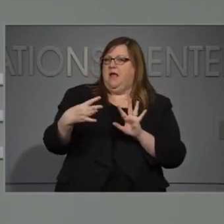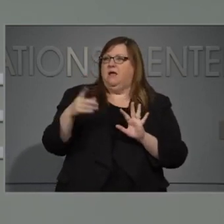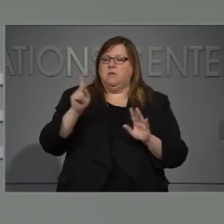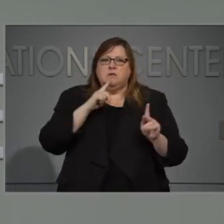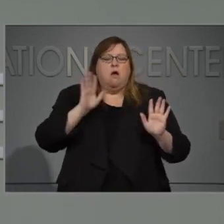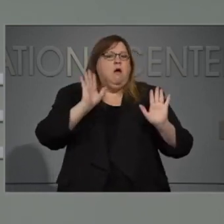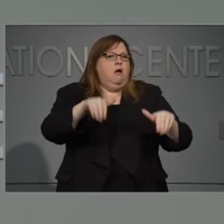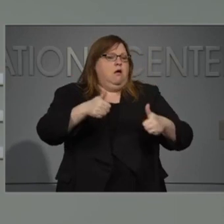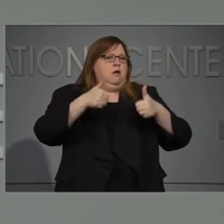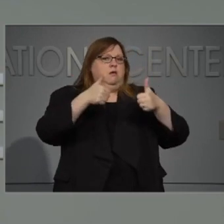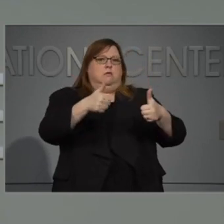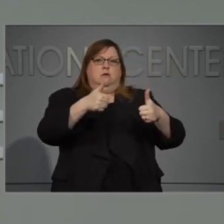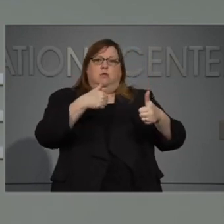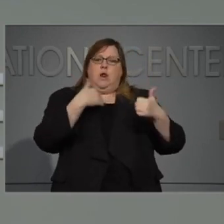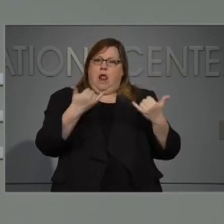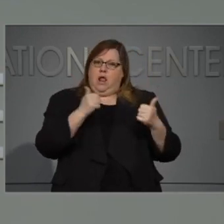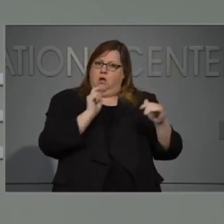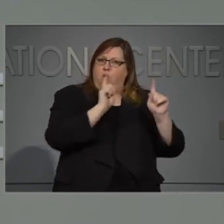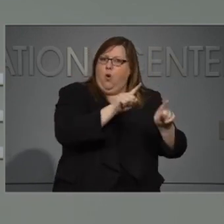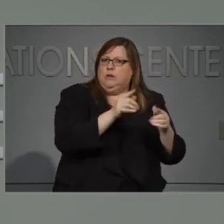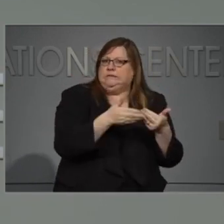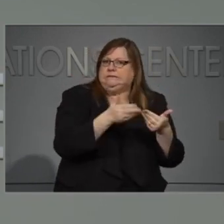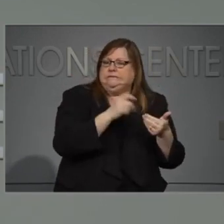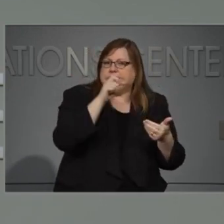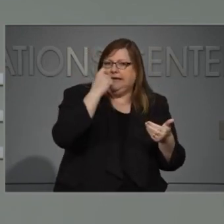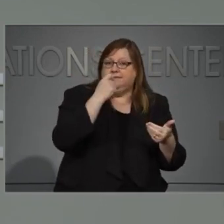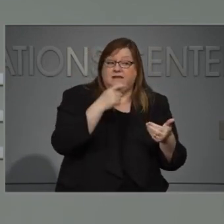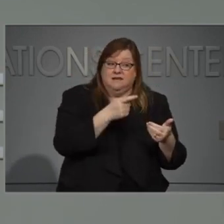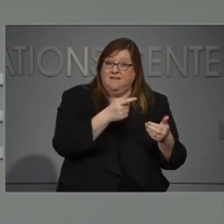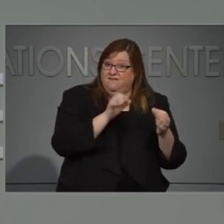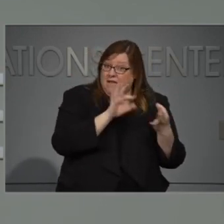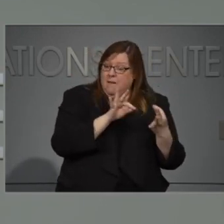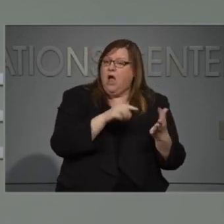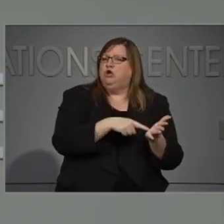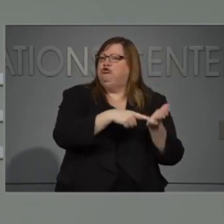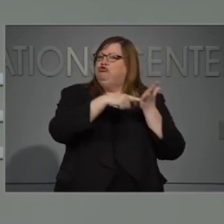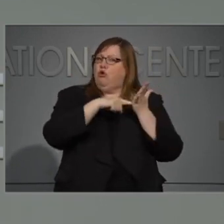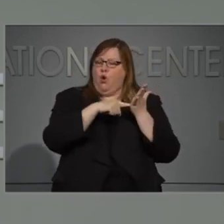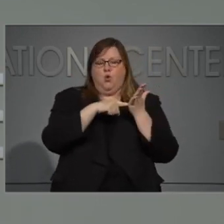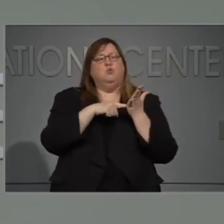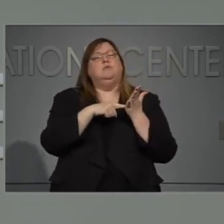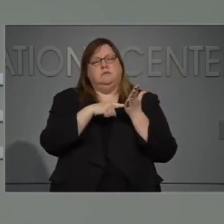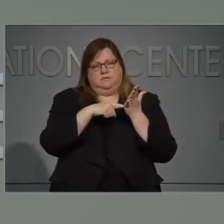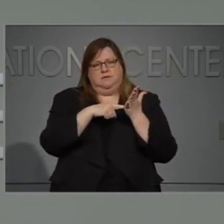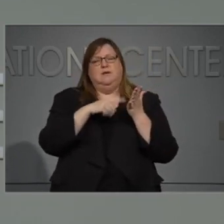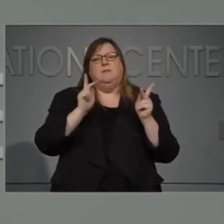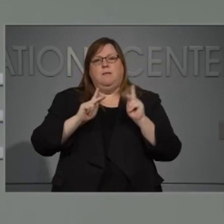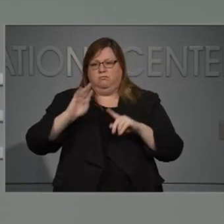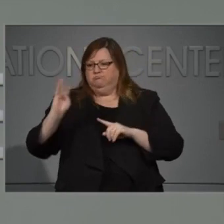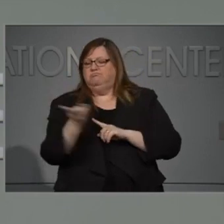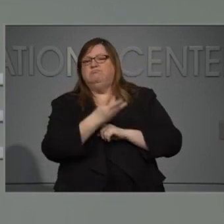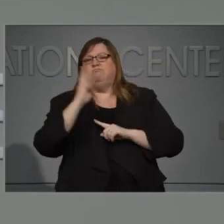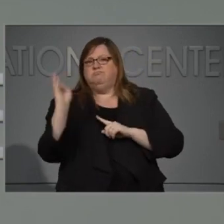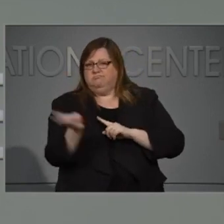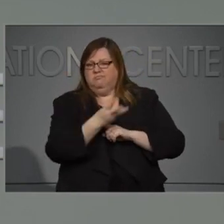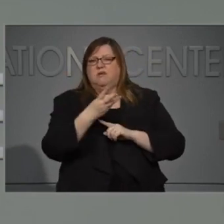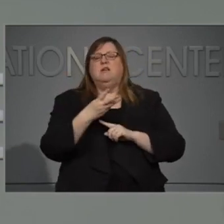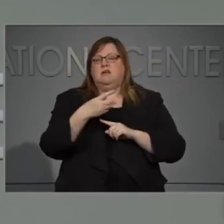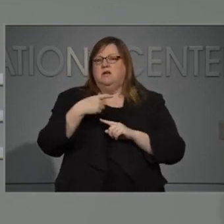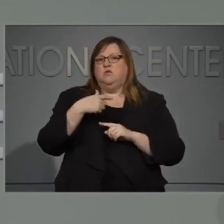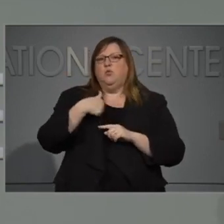the need for this initiative is very much there and suggests we are getting these resources out to the places that need